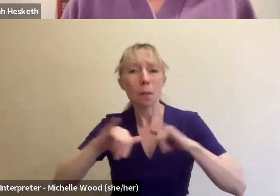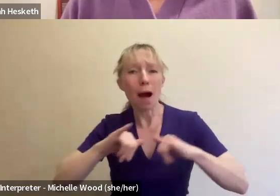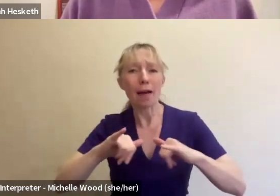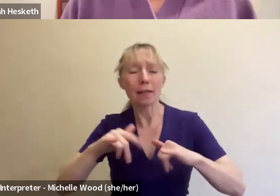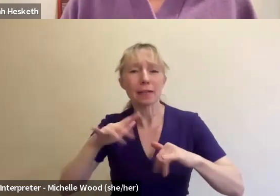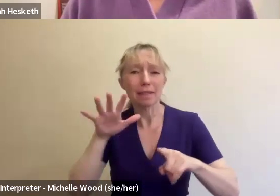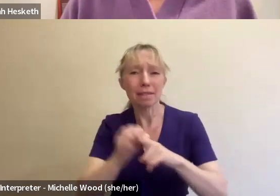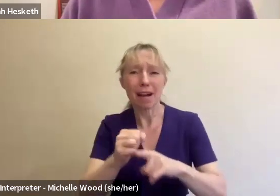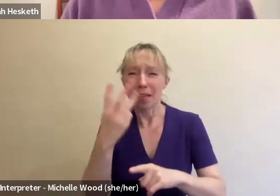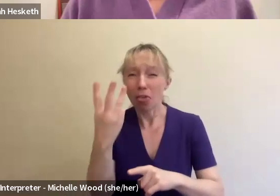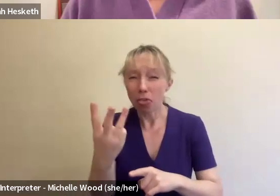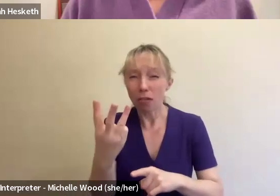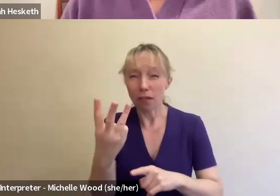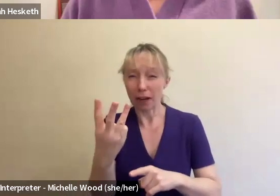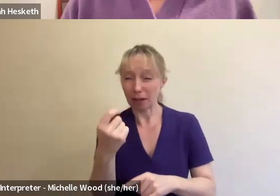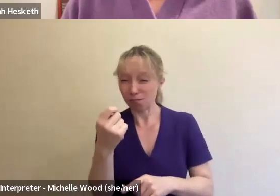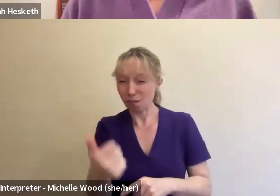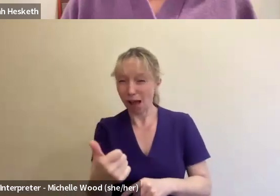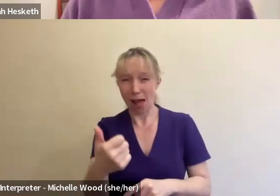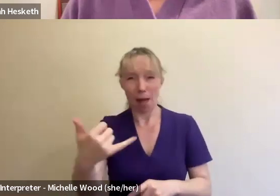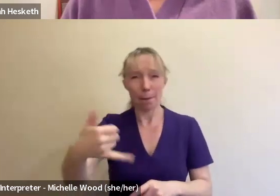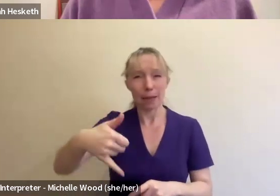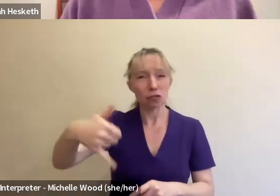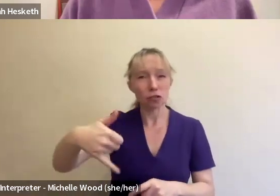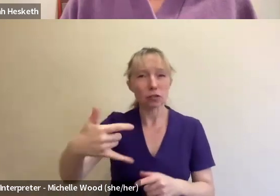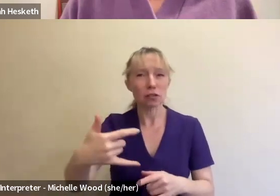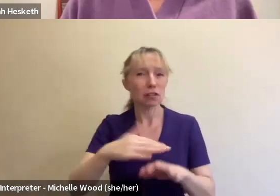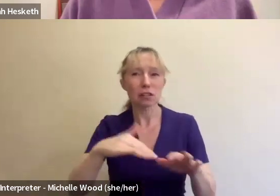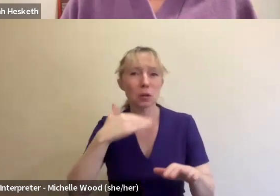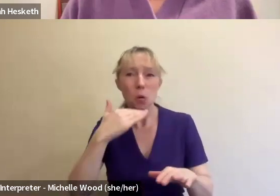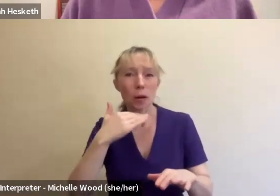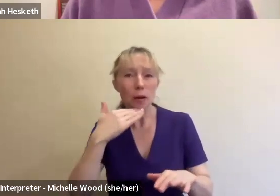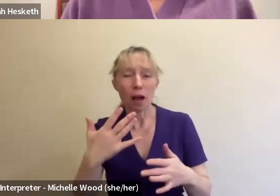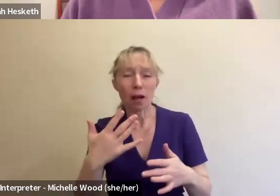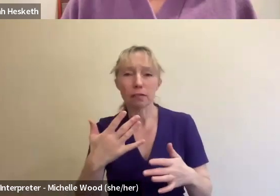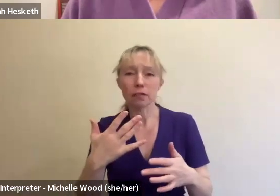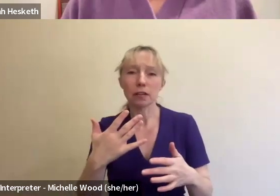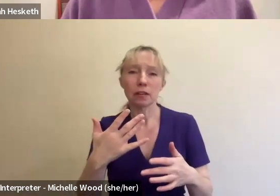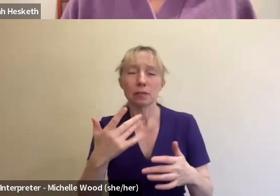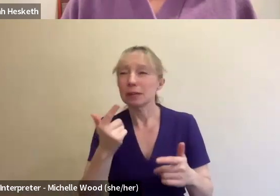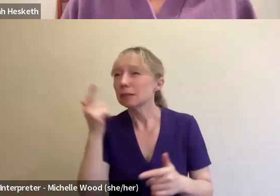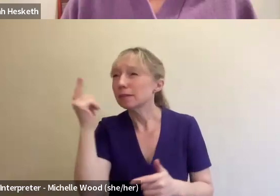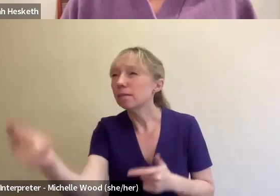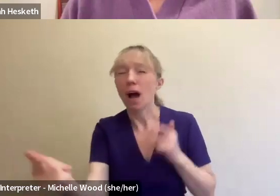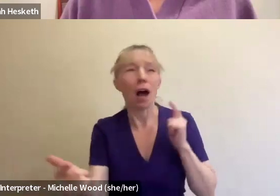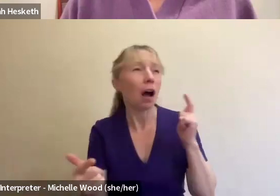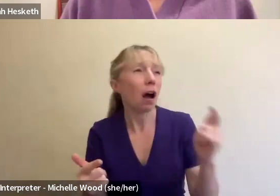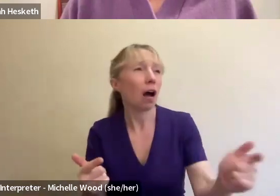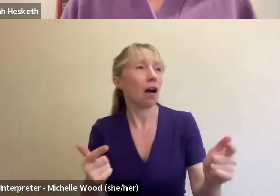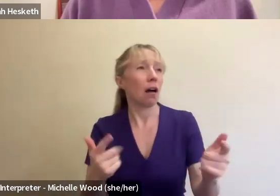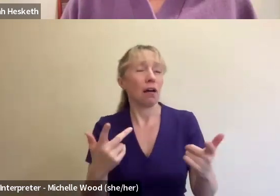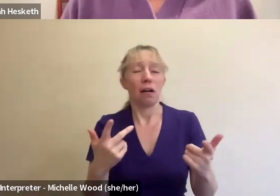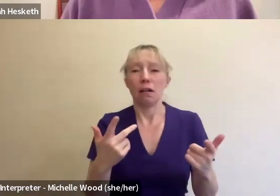not enough to quench the thirst. The far and wide search results in just a spoonful of